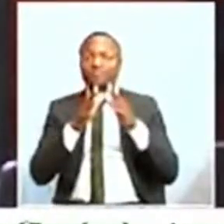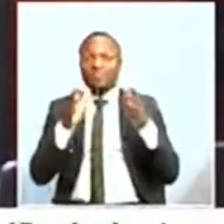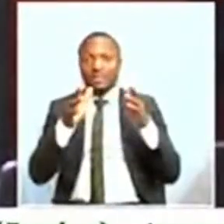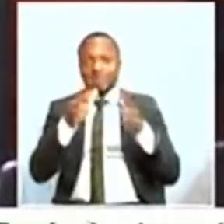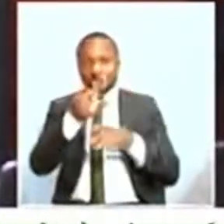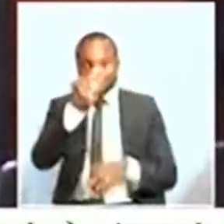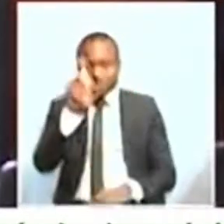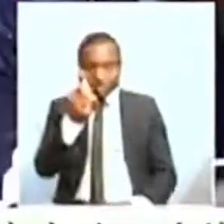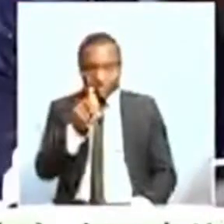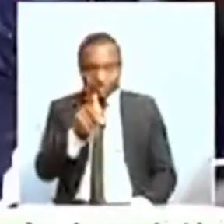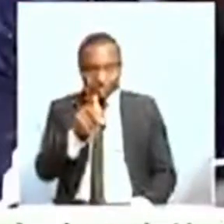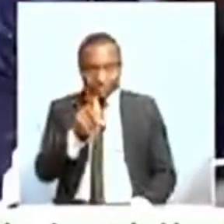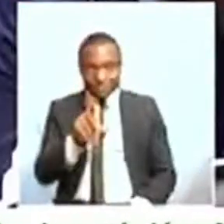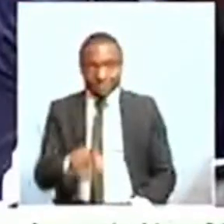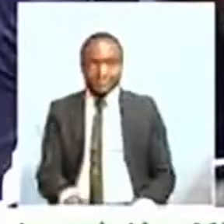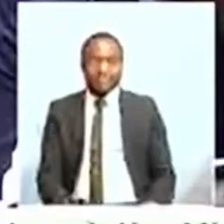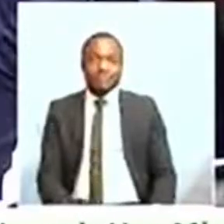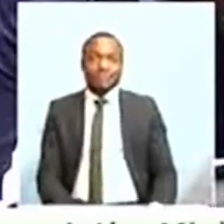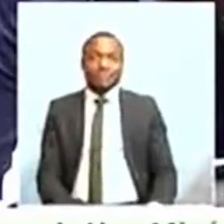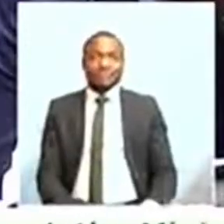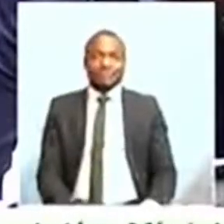question. And